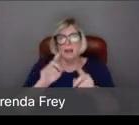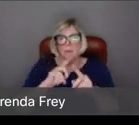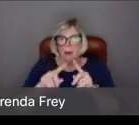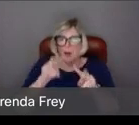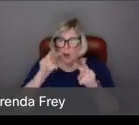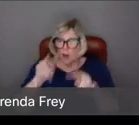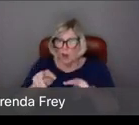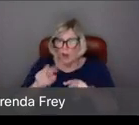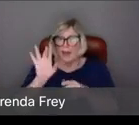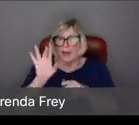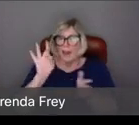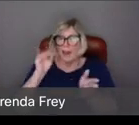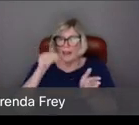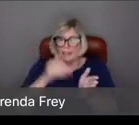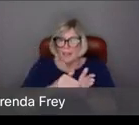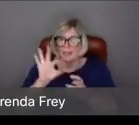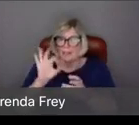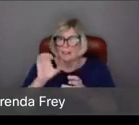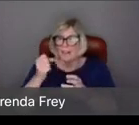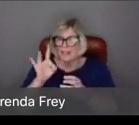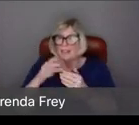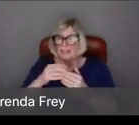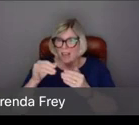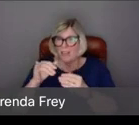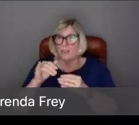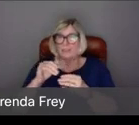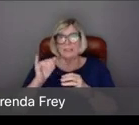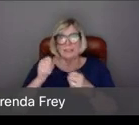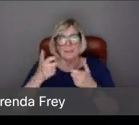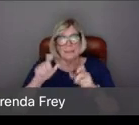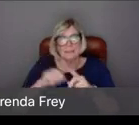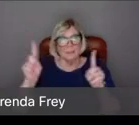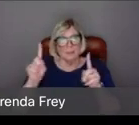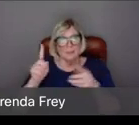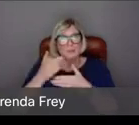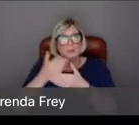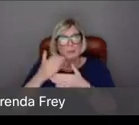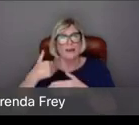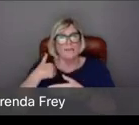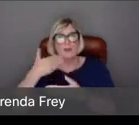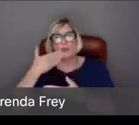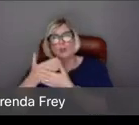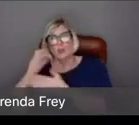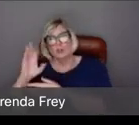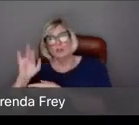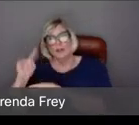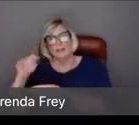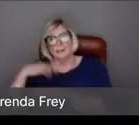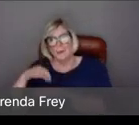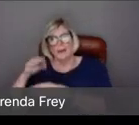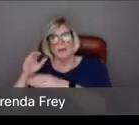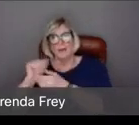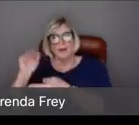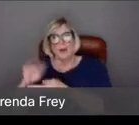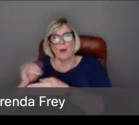$8,918 is a very big difference. So you kind of want to keep that in mind. One of the things I always tell mostly